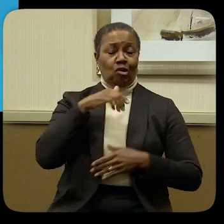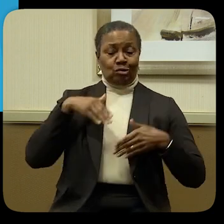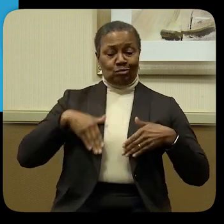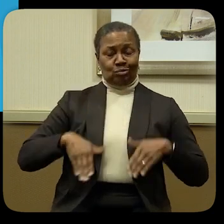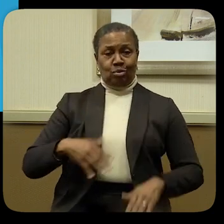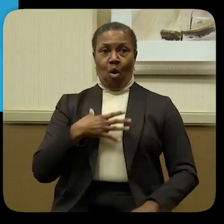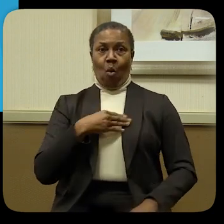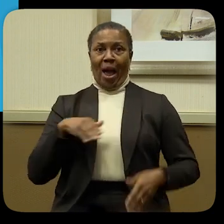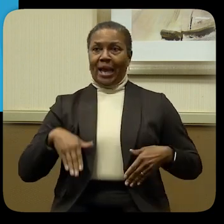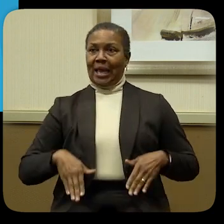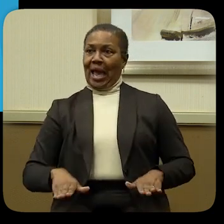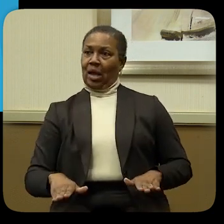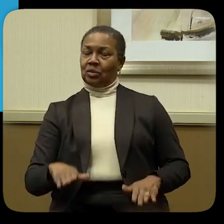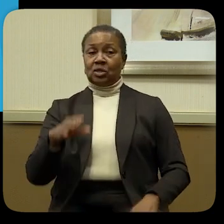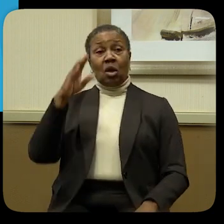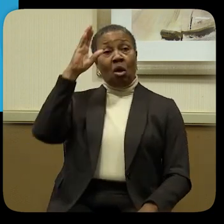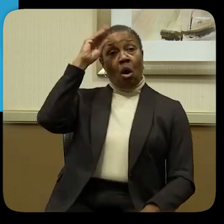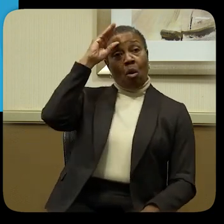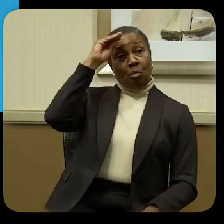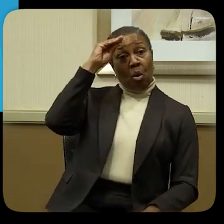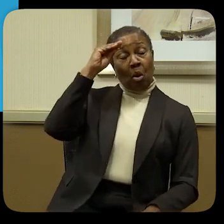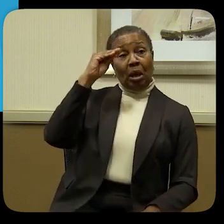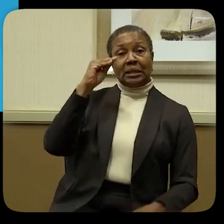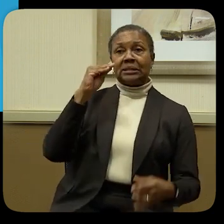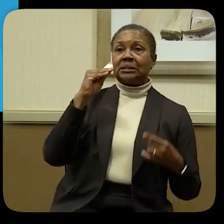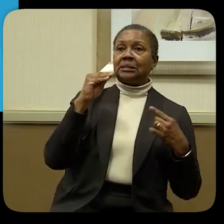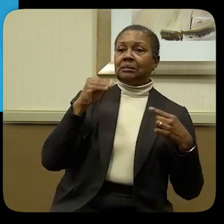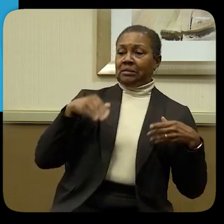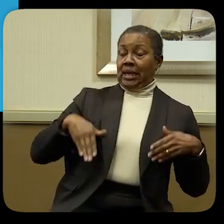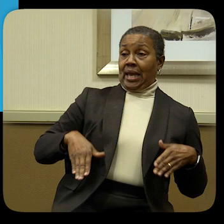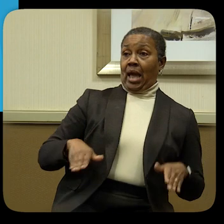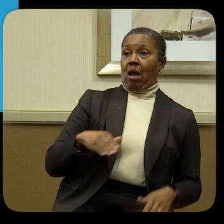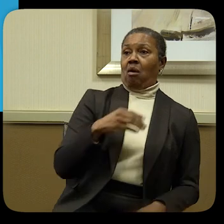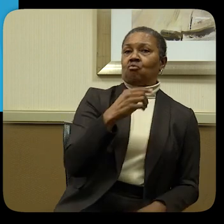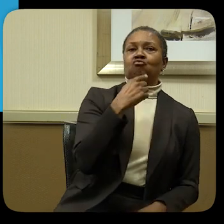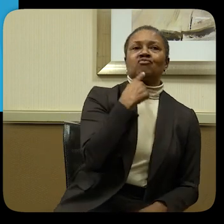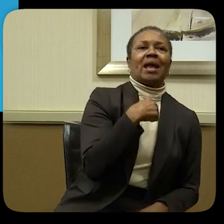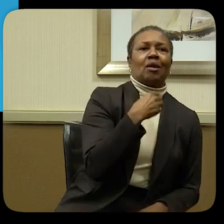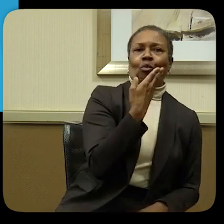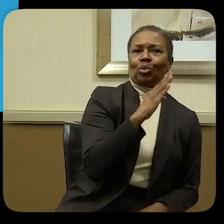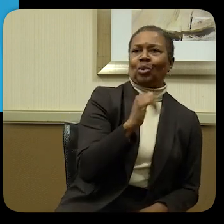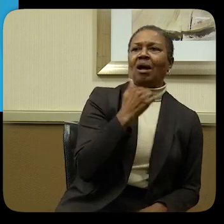white gowns and boys wear red or blue or whatever other color.